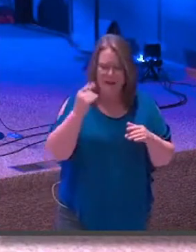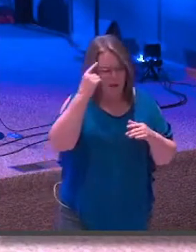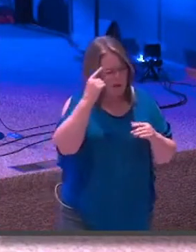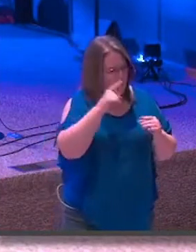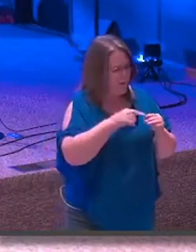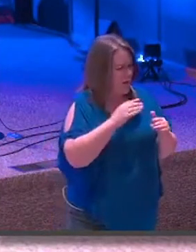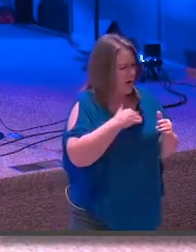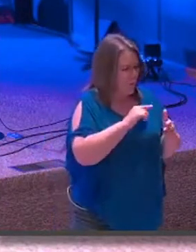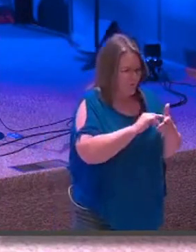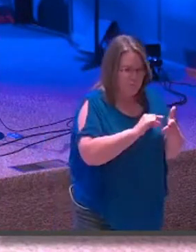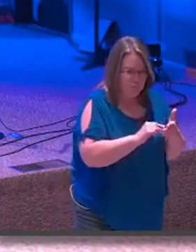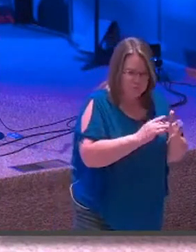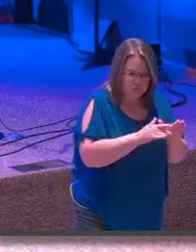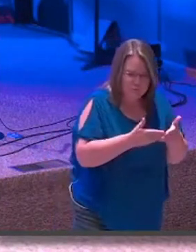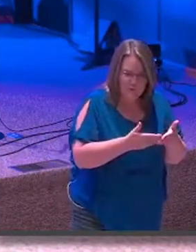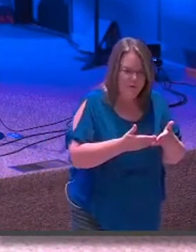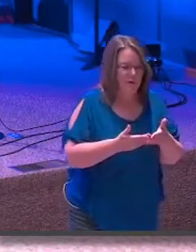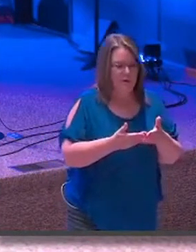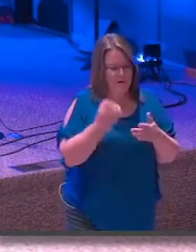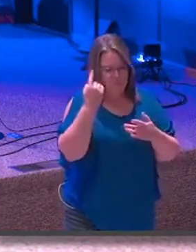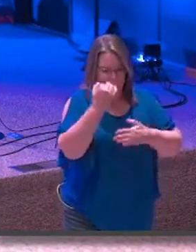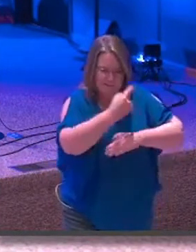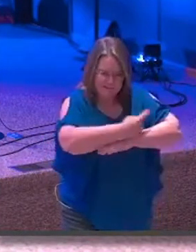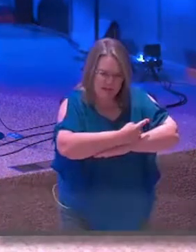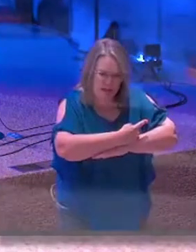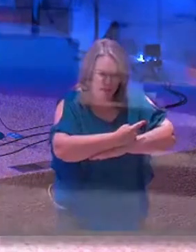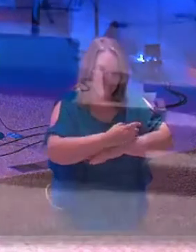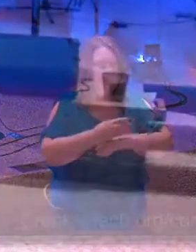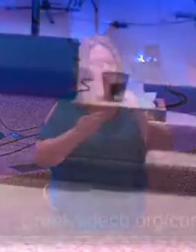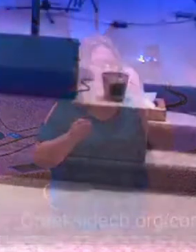scripture for today. And so